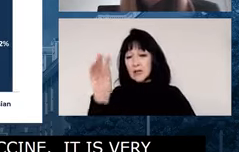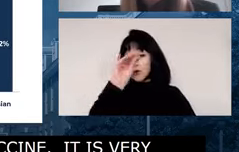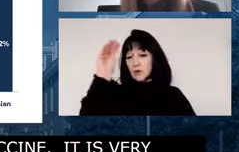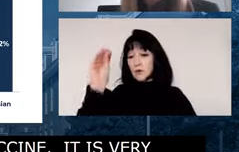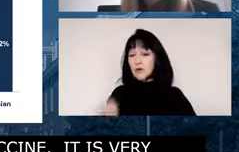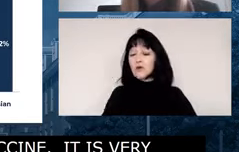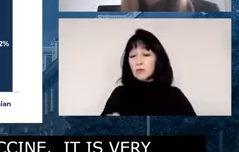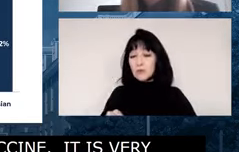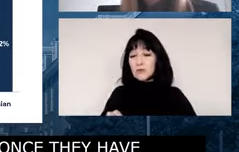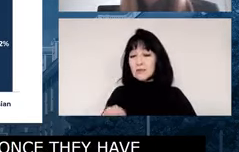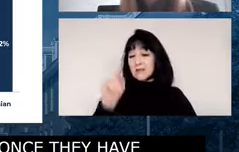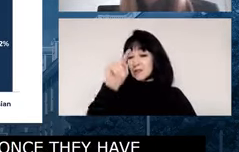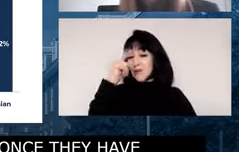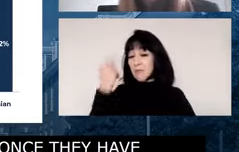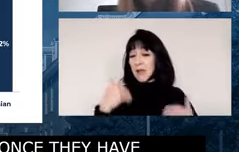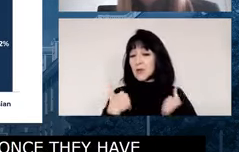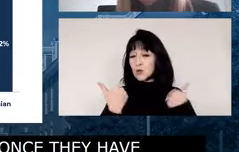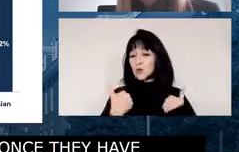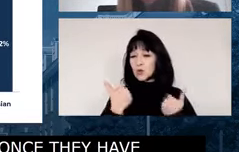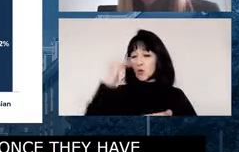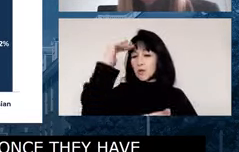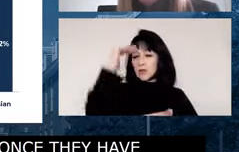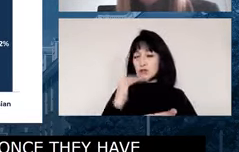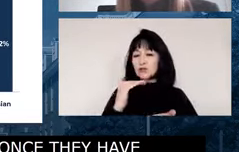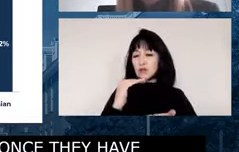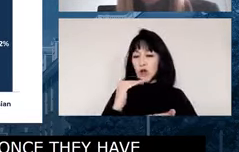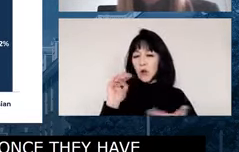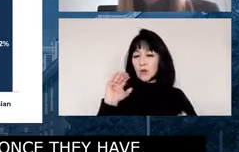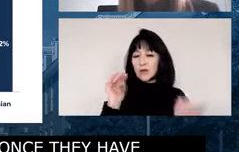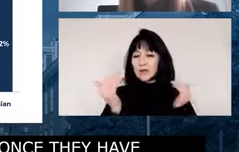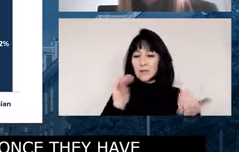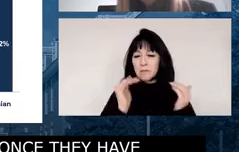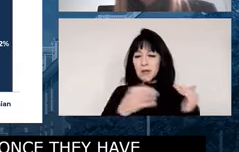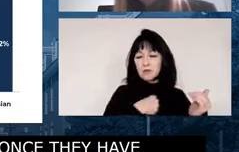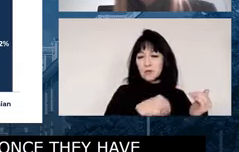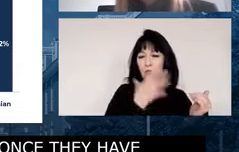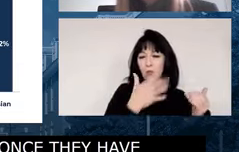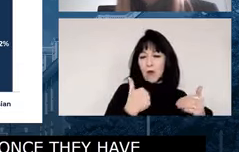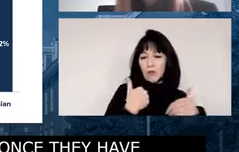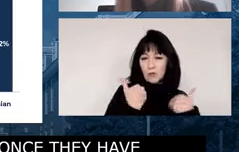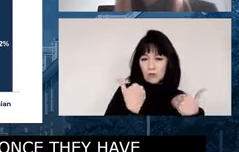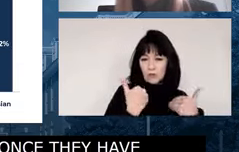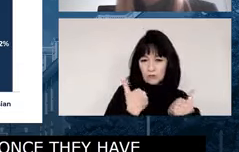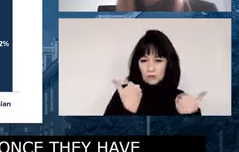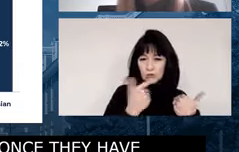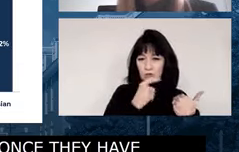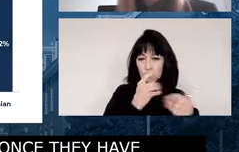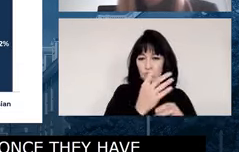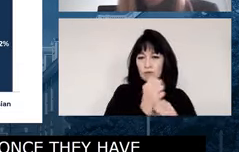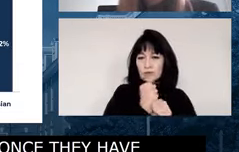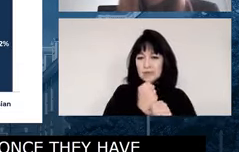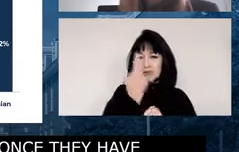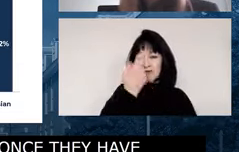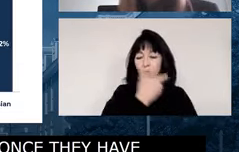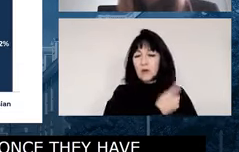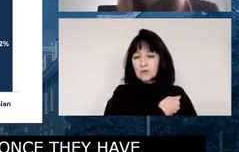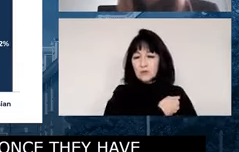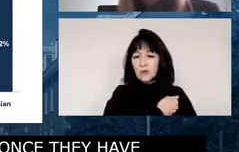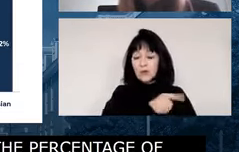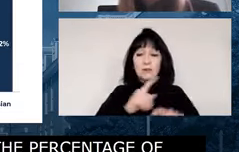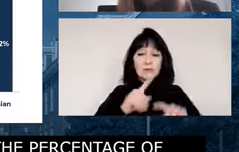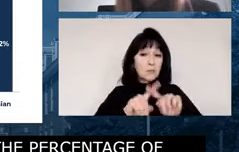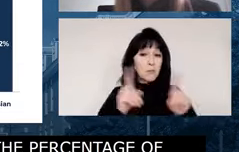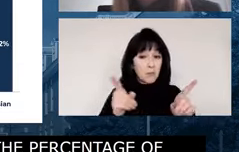is lower than the percentage of white youth who've received one dose of the vaccine. However,